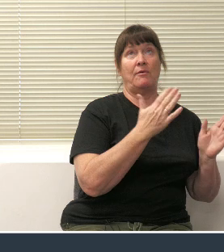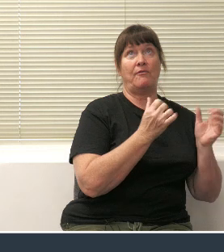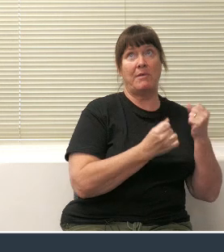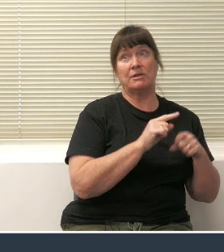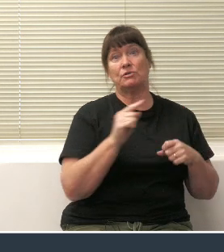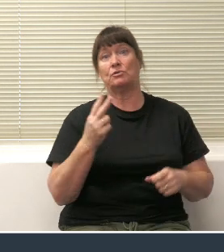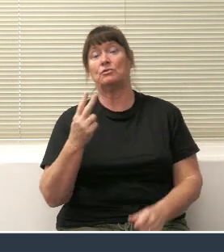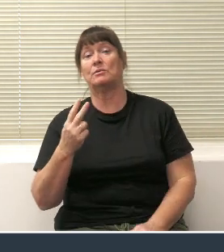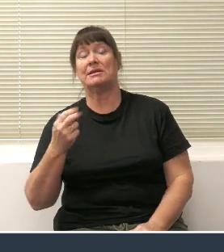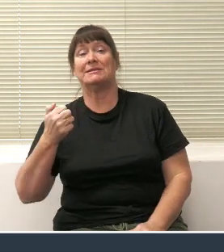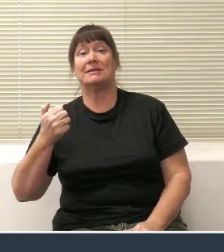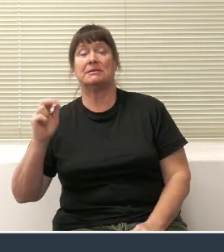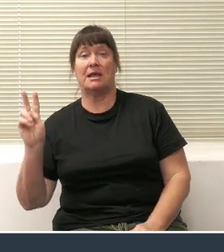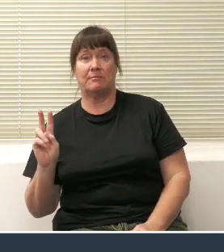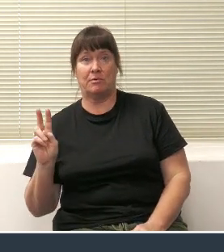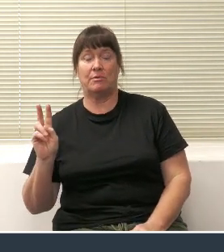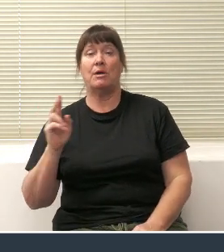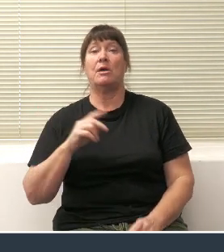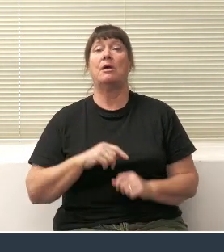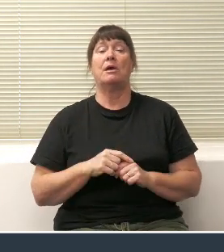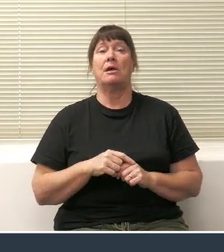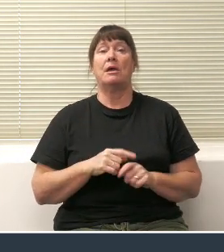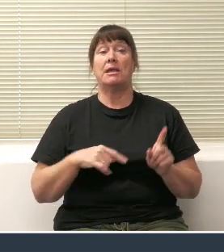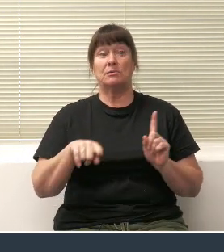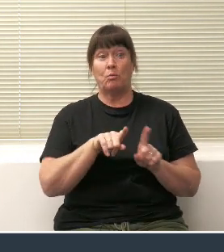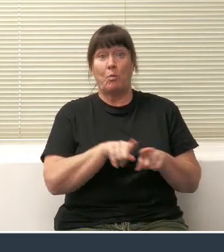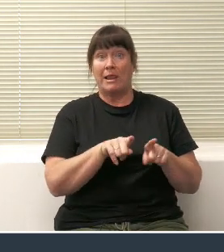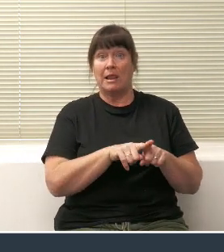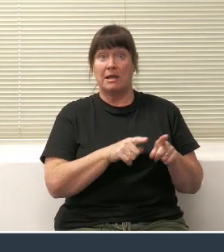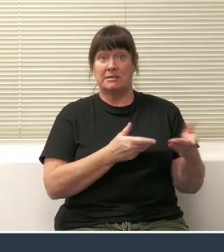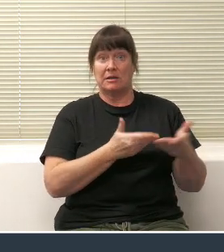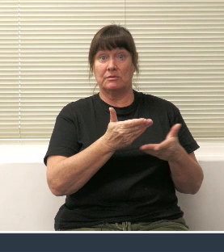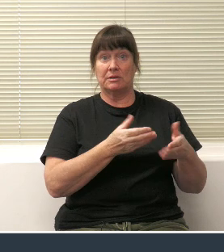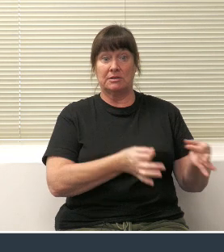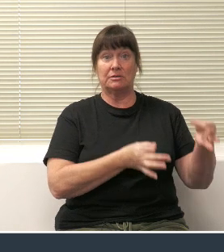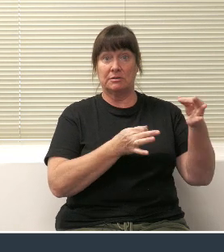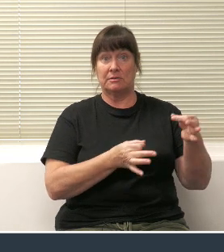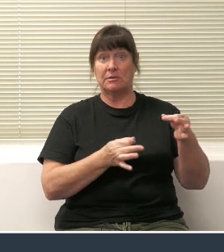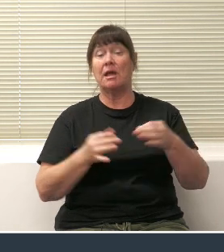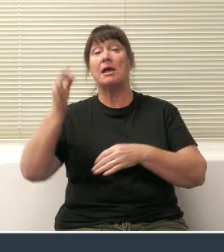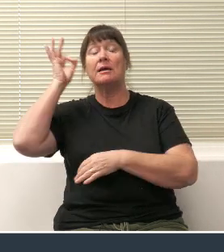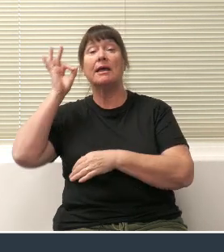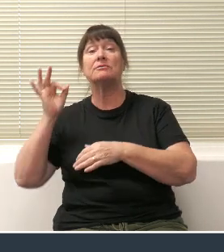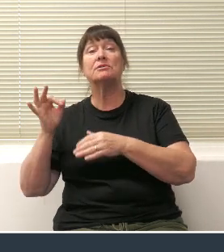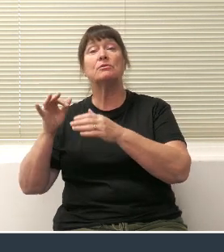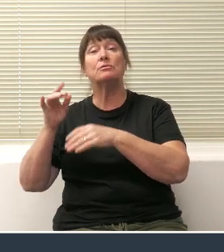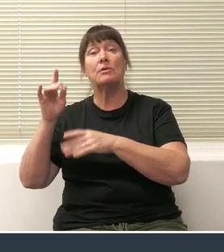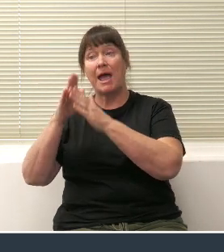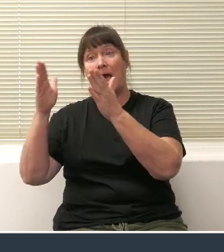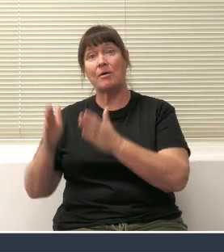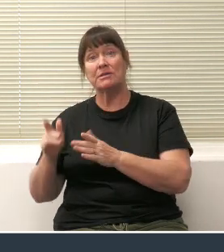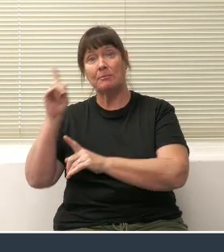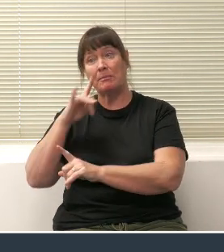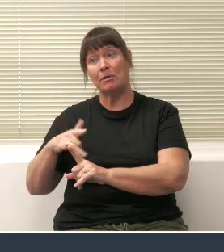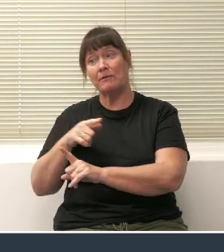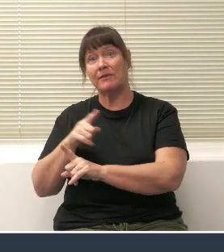April. And in addition to the consultation document, Council housing tenants received a paper copy of the consultation form,